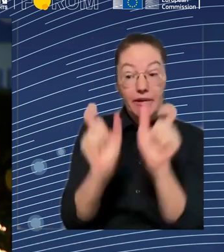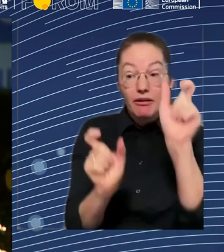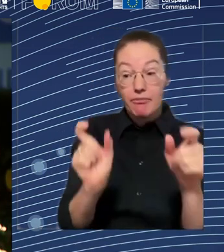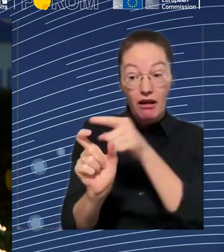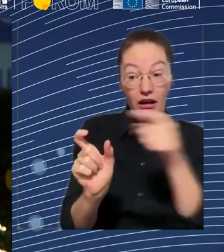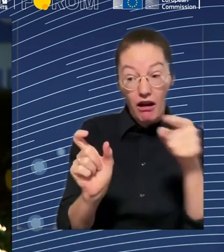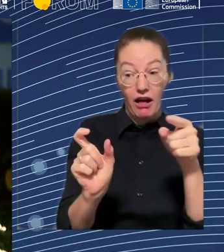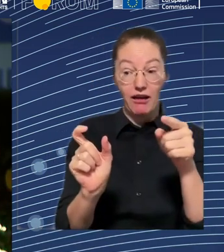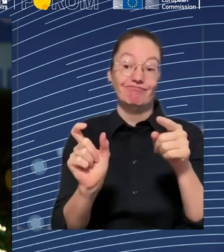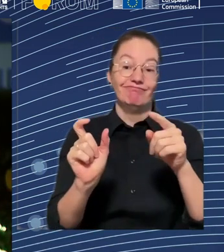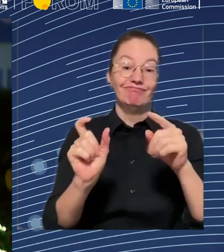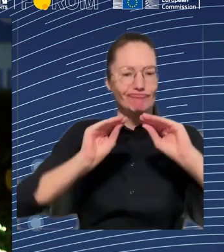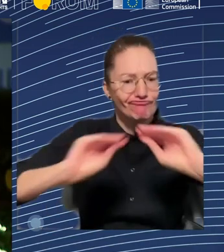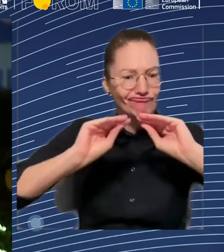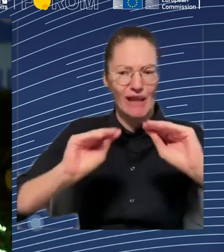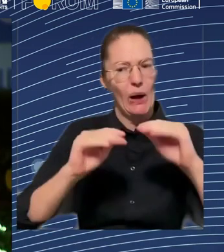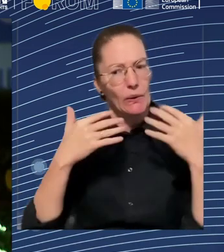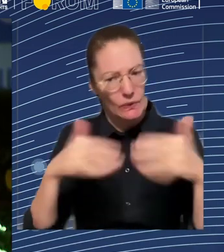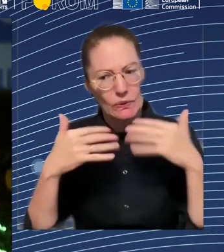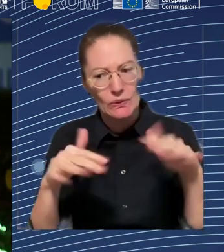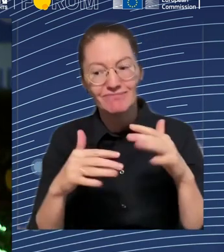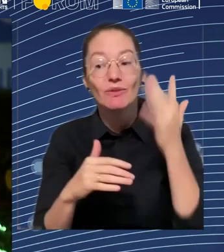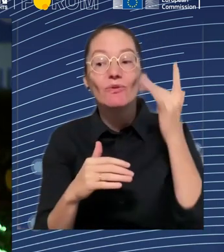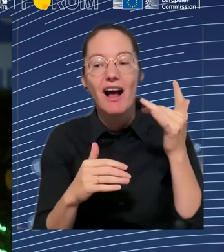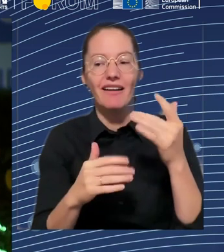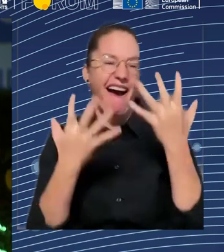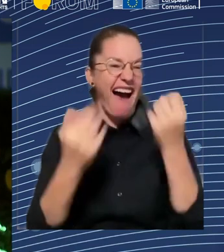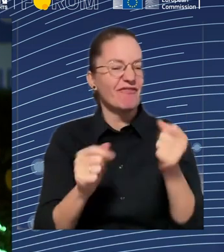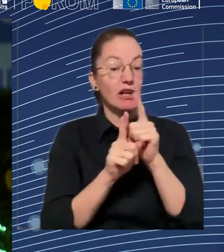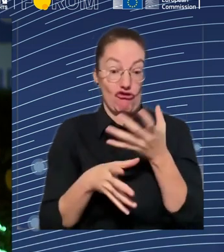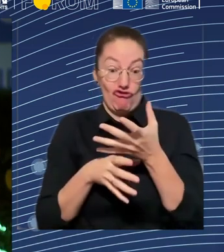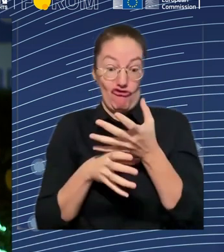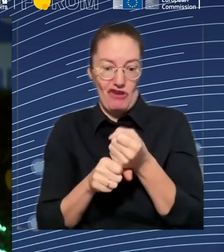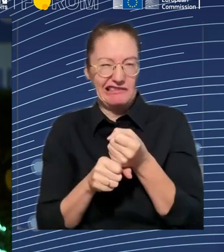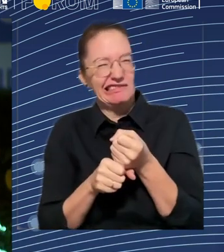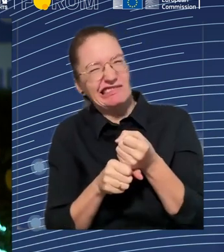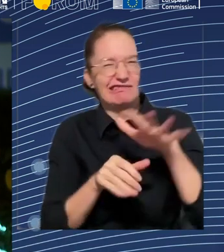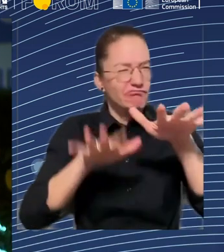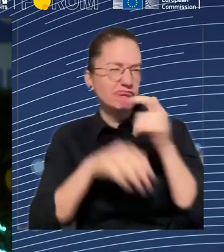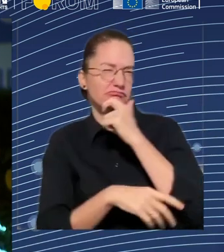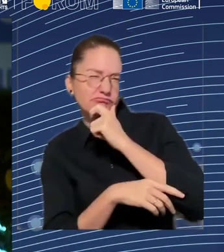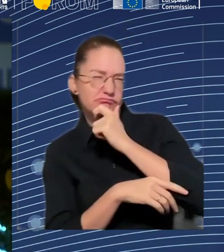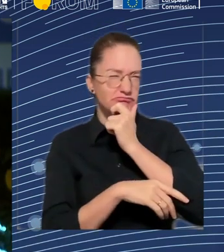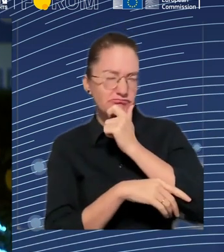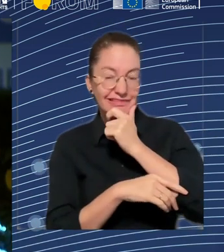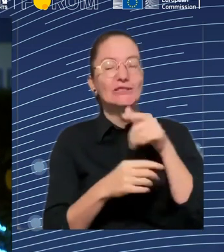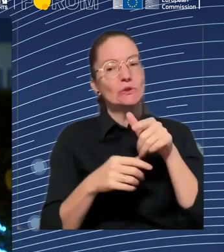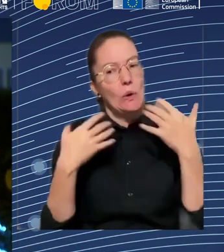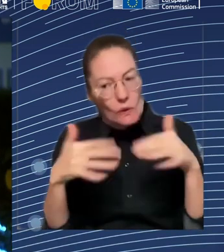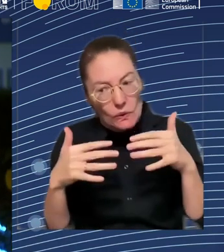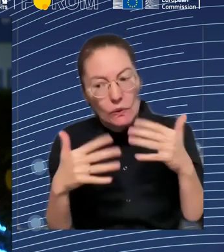now. There is a shortage, so we obviously need to continue to train and interact with the academic world. For example, we are currently short